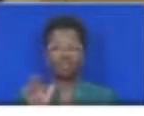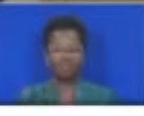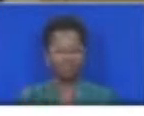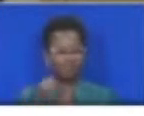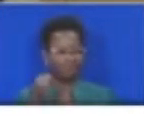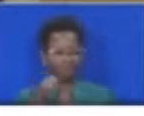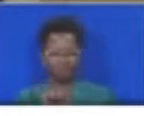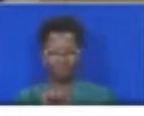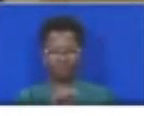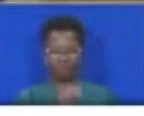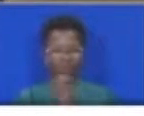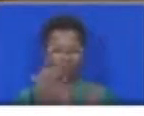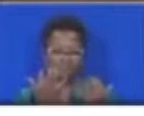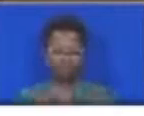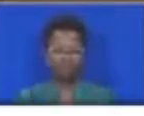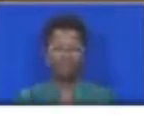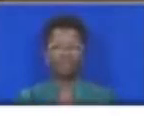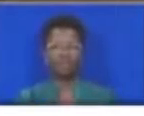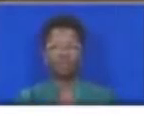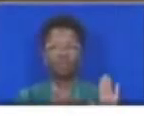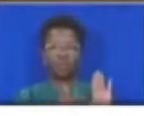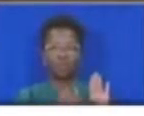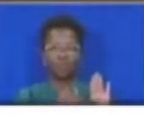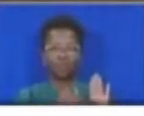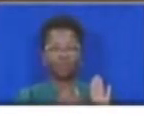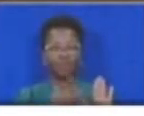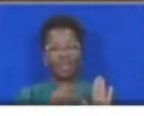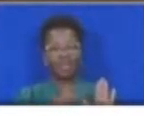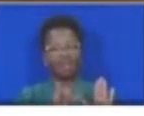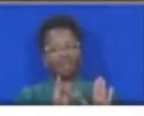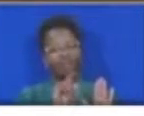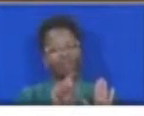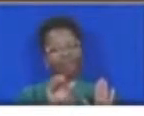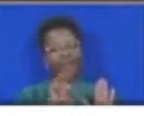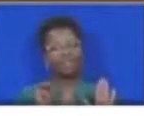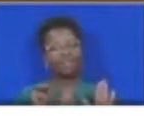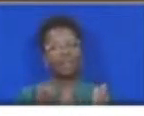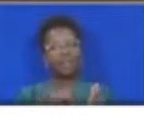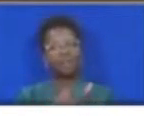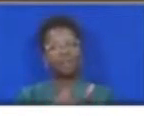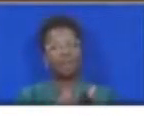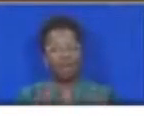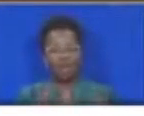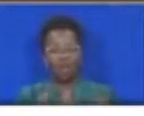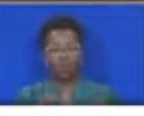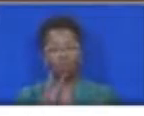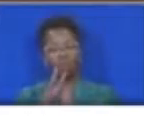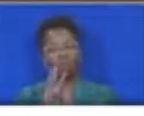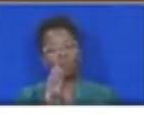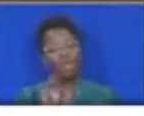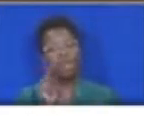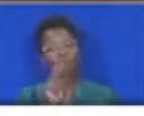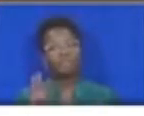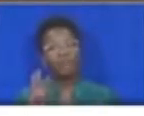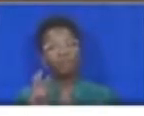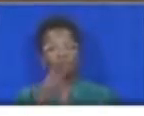be supporting this budget as it contains an item for the purchase of a fancy new BMW for the Minister of Communications, who I